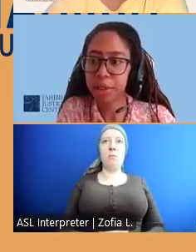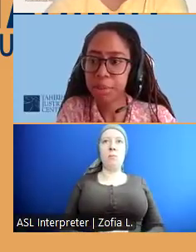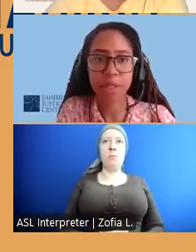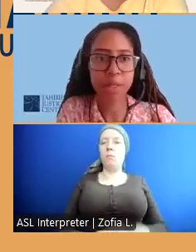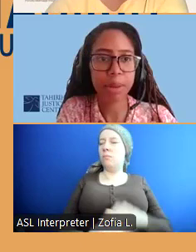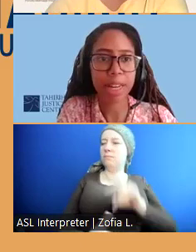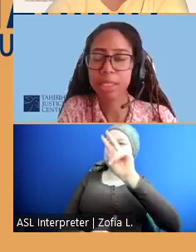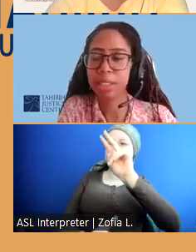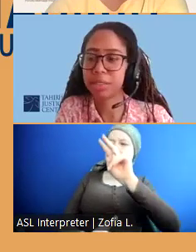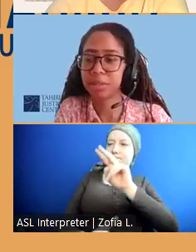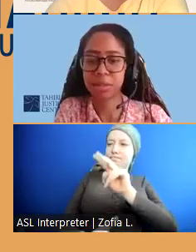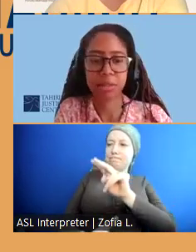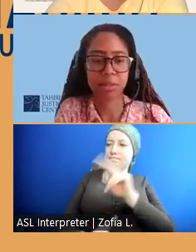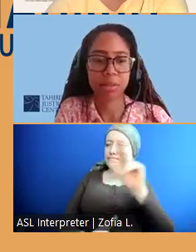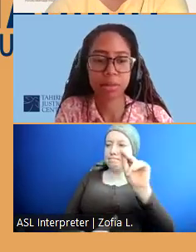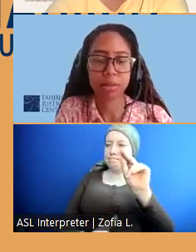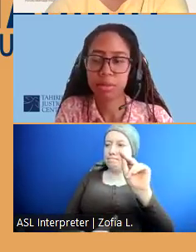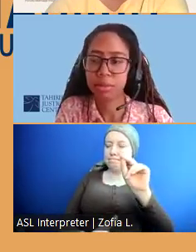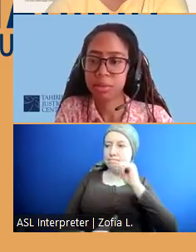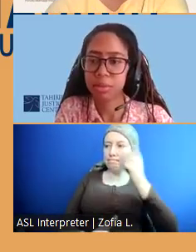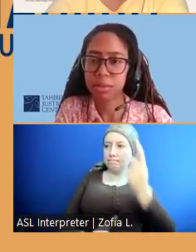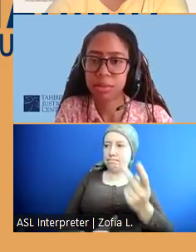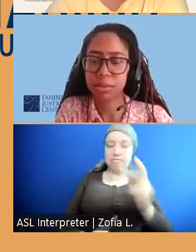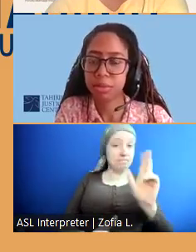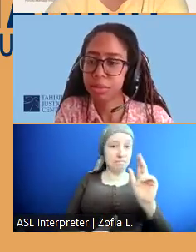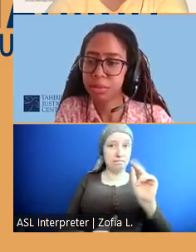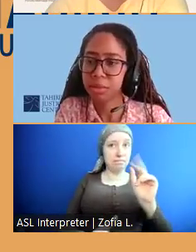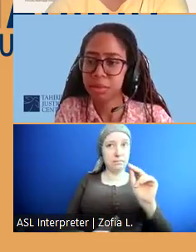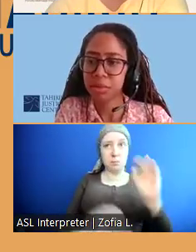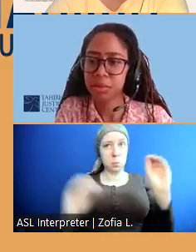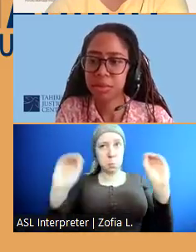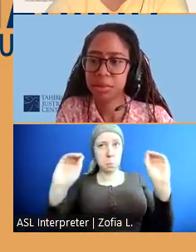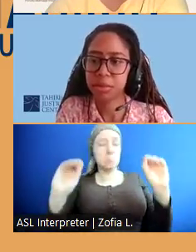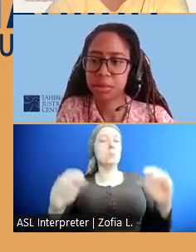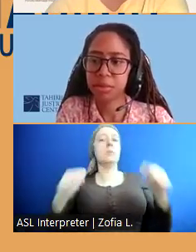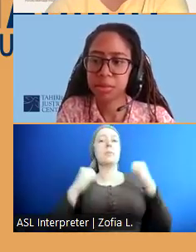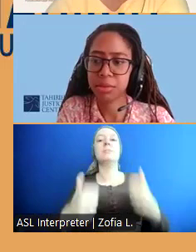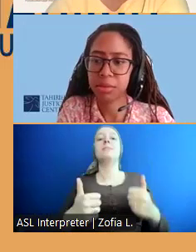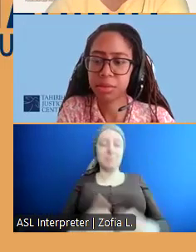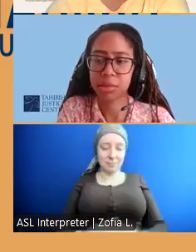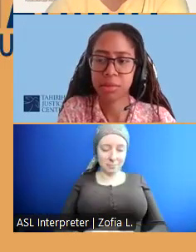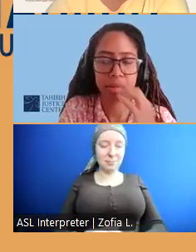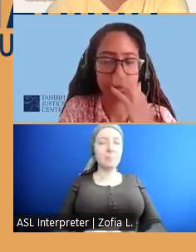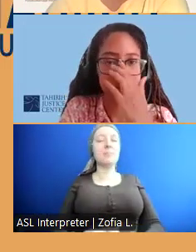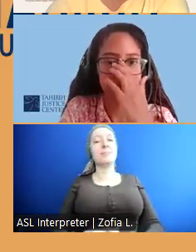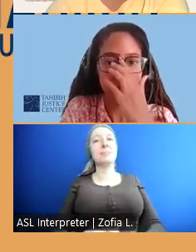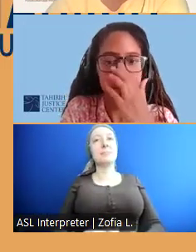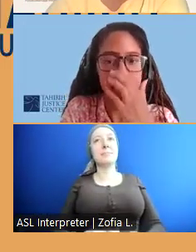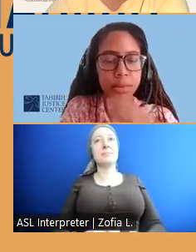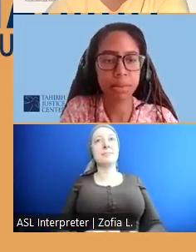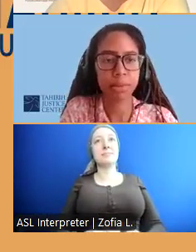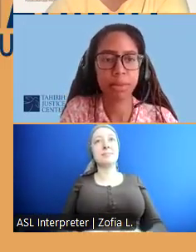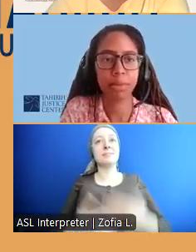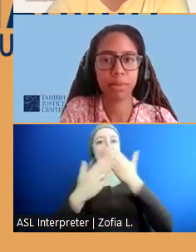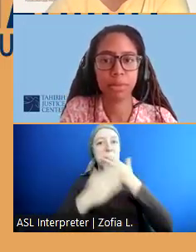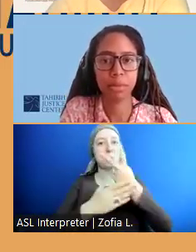I don't believe on my end. Okay. I don't think so either. Yeah. Okay. All right. Well, thank you